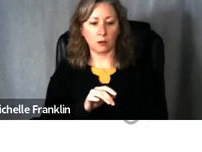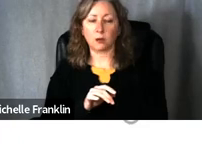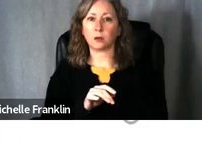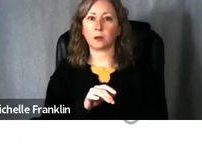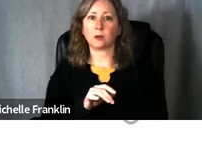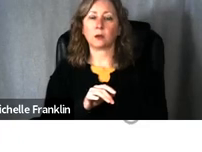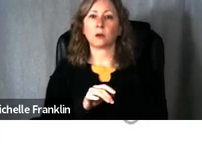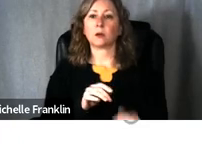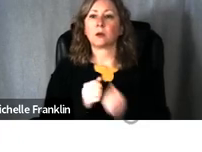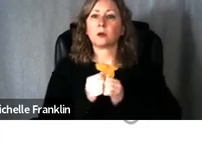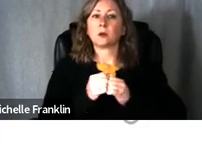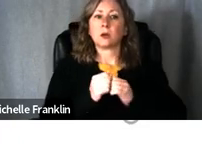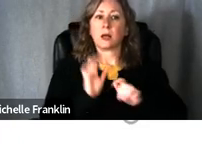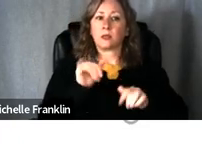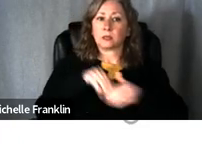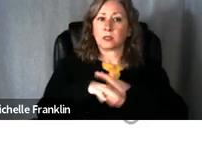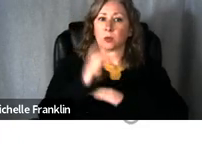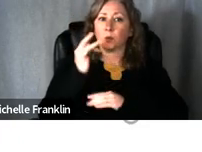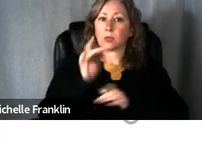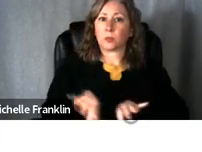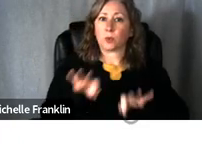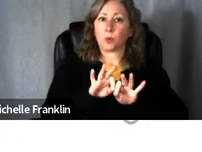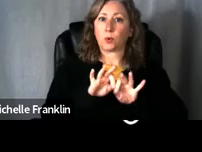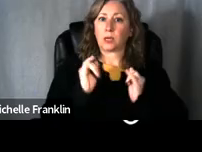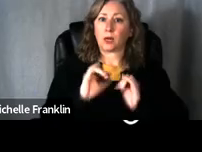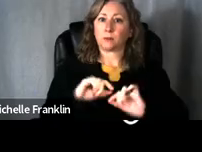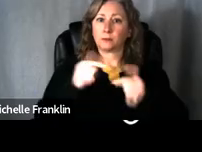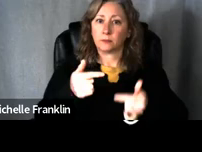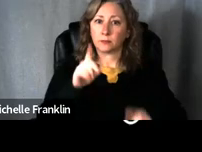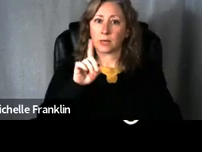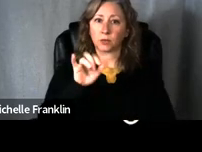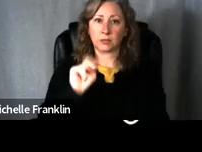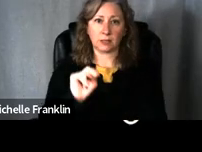on accessibility and why it's important. And I am going to hand it back to Dylan.